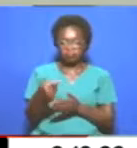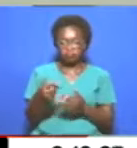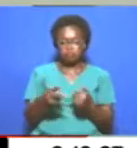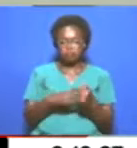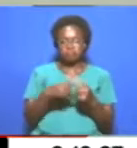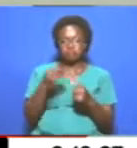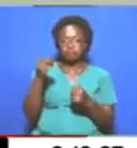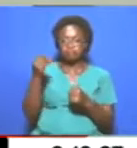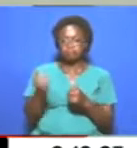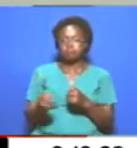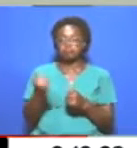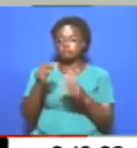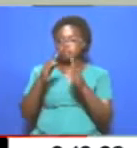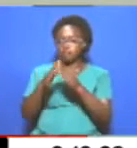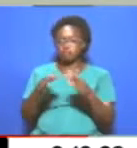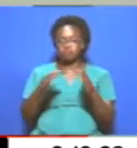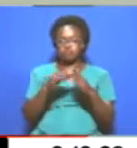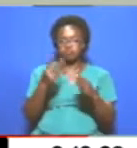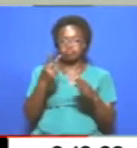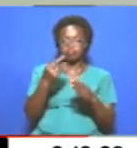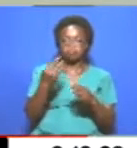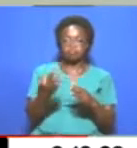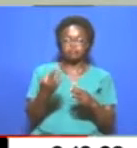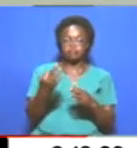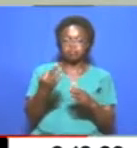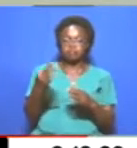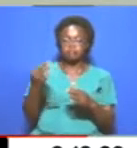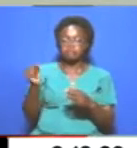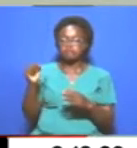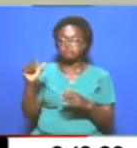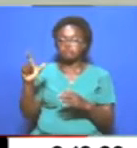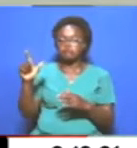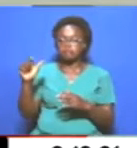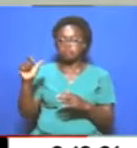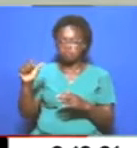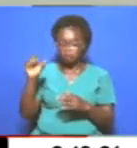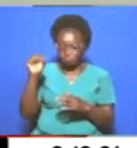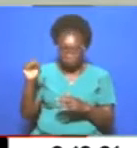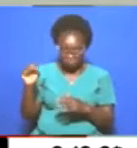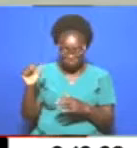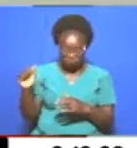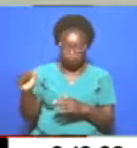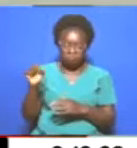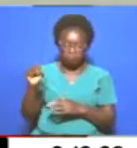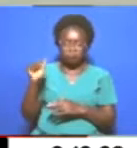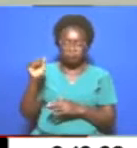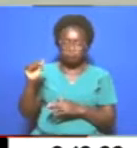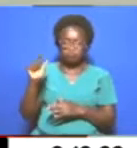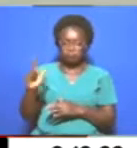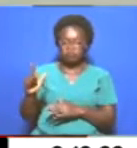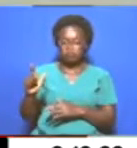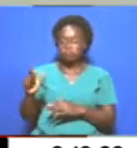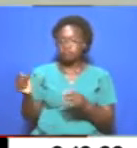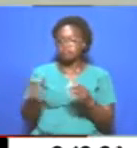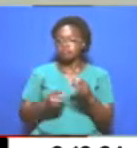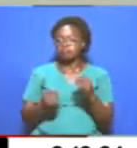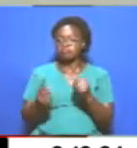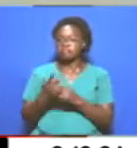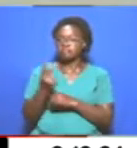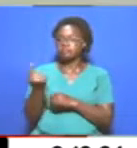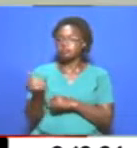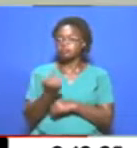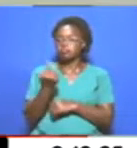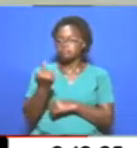225,705 households in 23 arid and semi-arid counties in the month of December 2021 alone. Oguna said the government